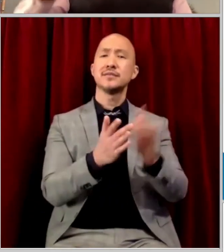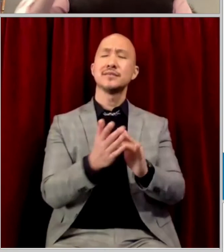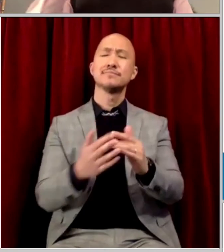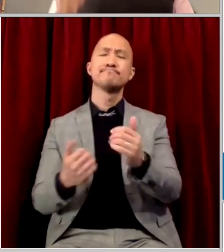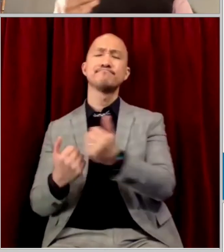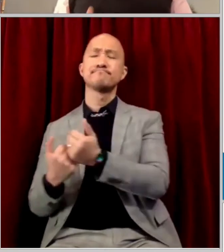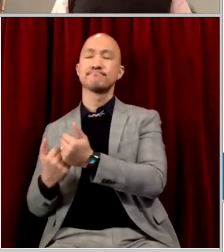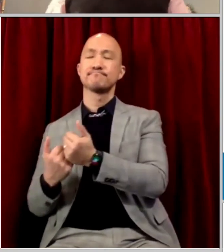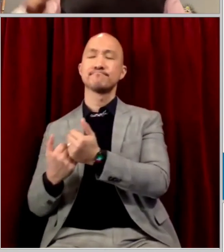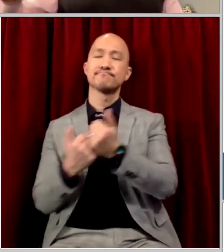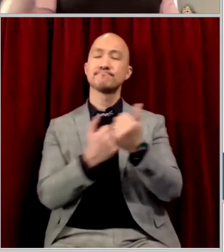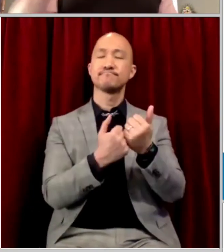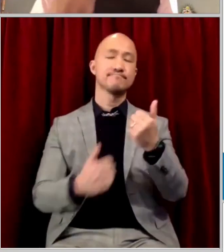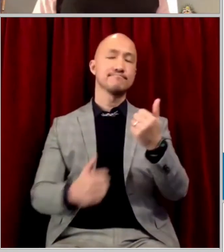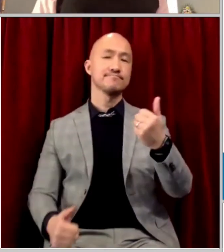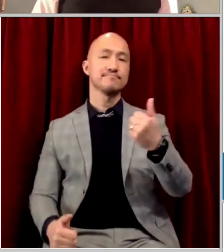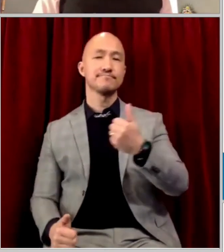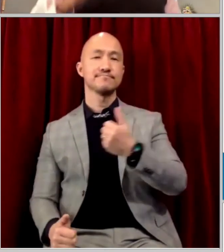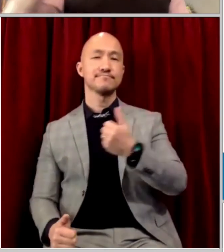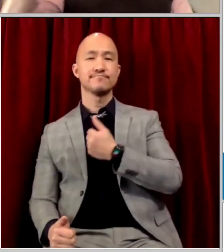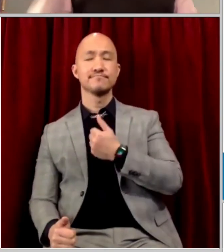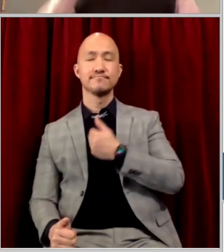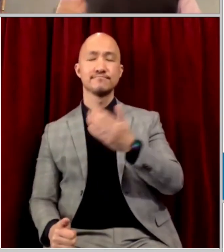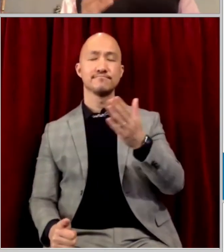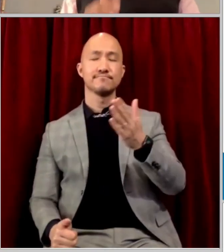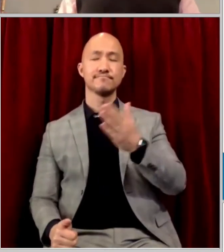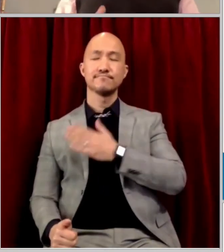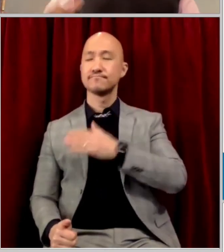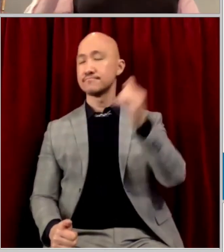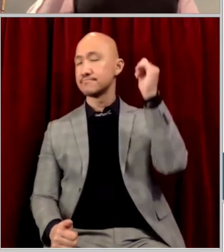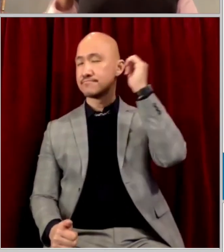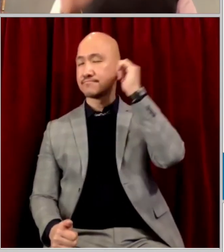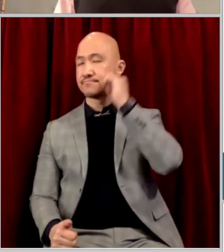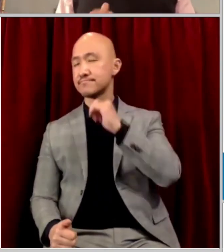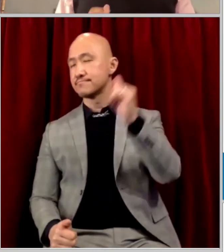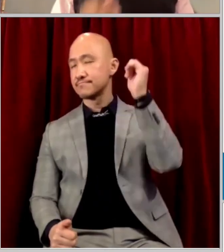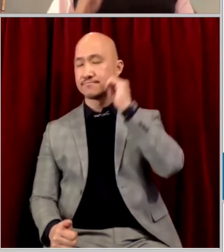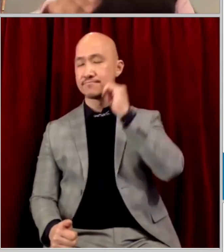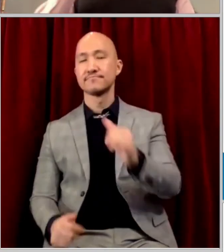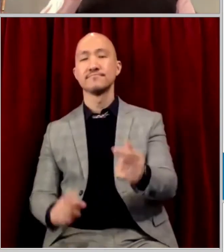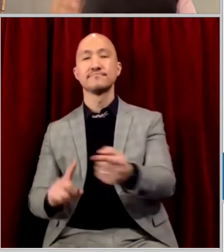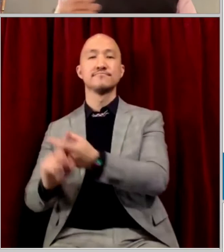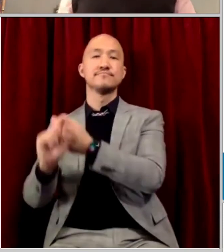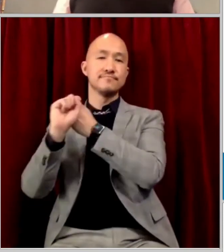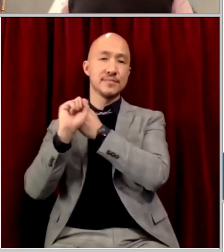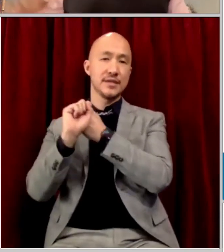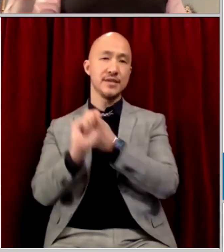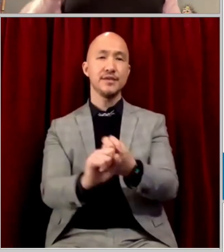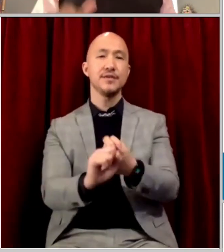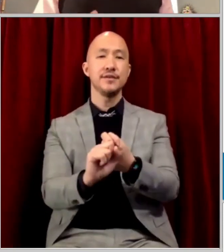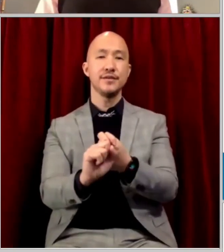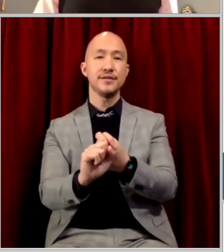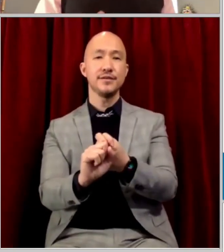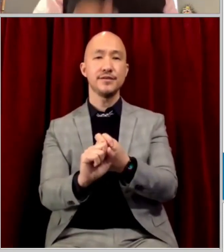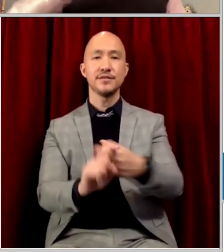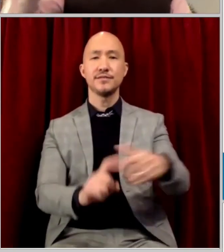Jesus is my portion, my constant friend is he.